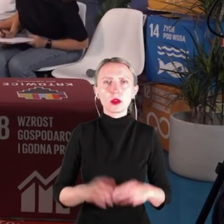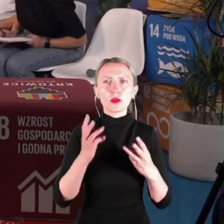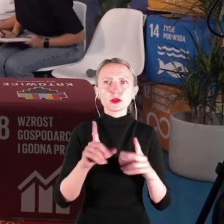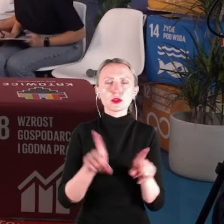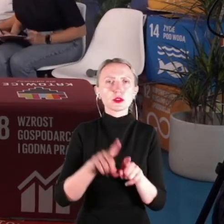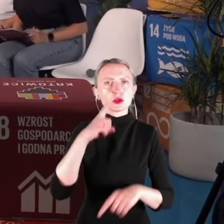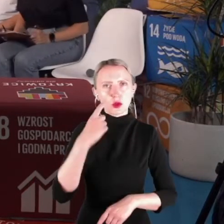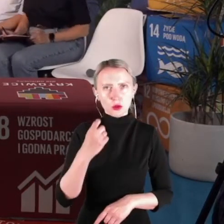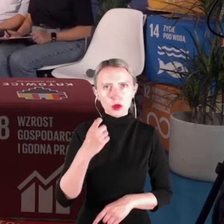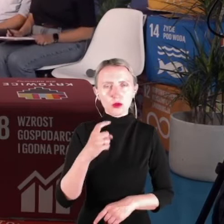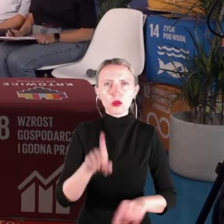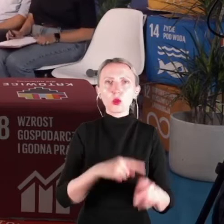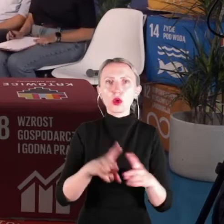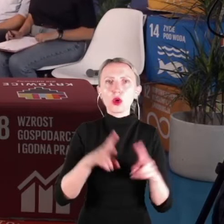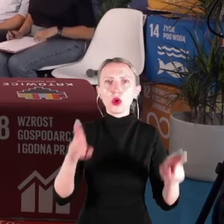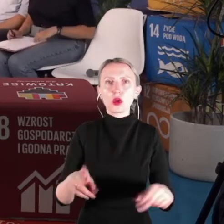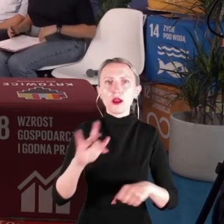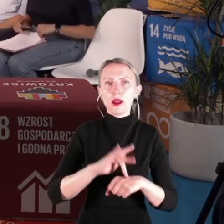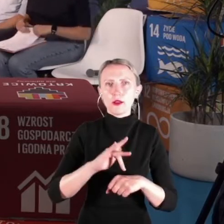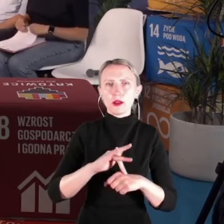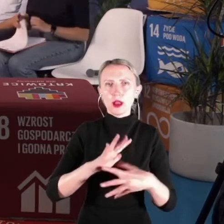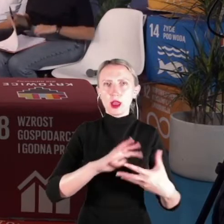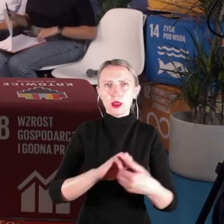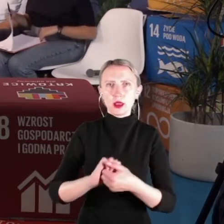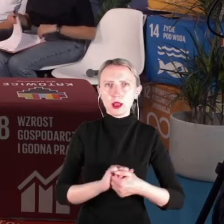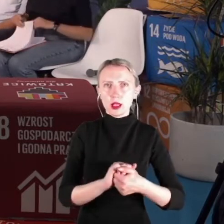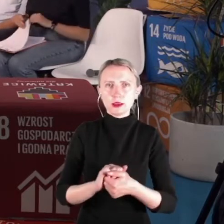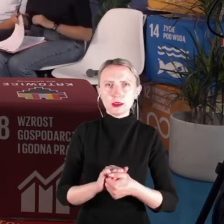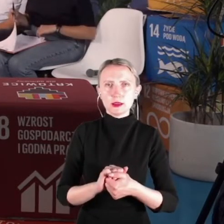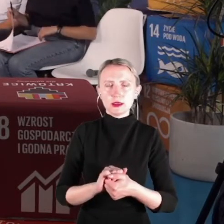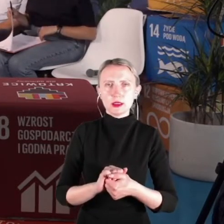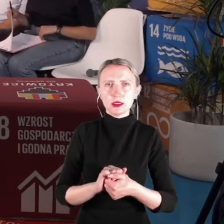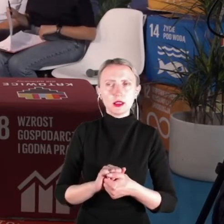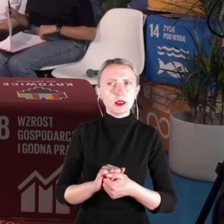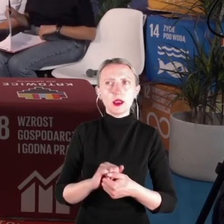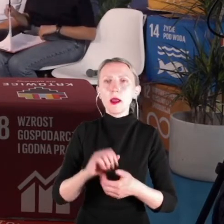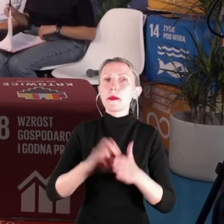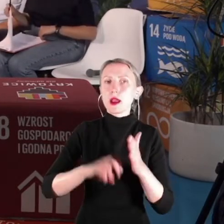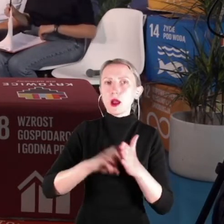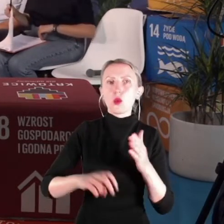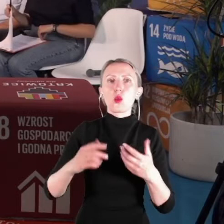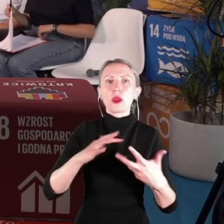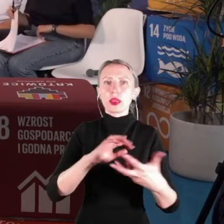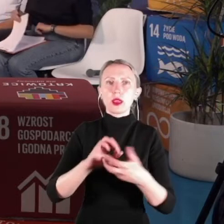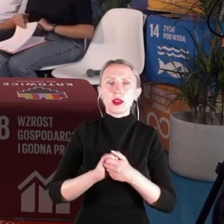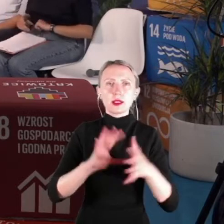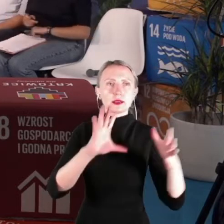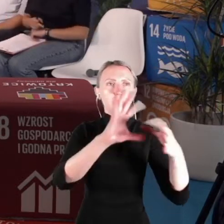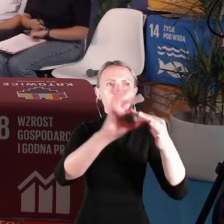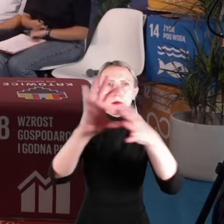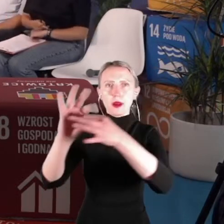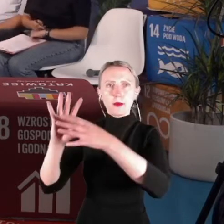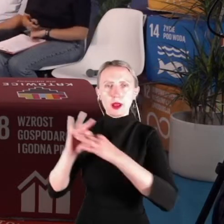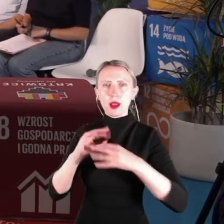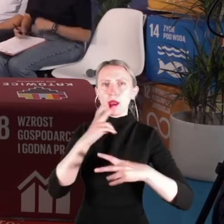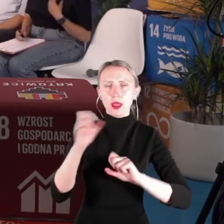much time to talk about it today, but of course it changed a lot, all this energy landscape in the region, the closure of this nuclear power plant,